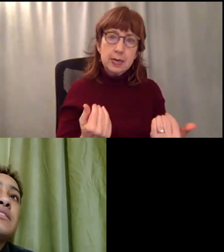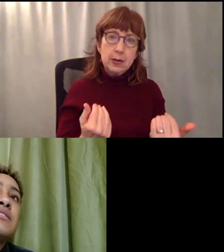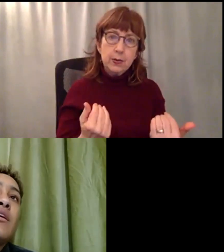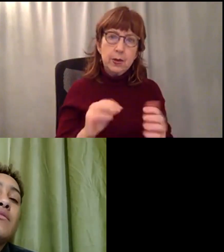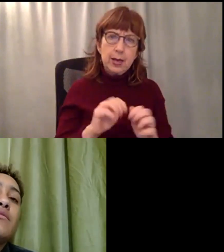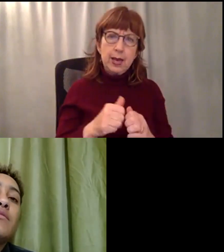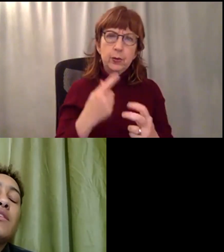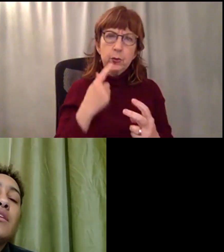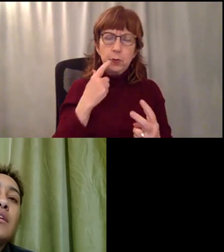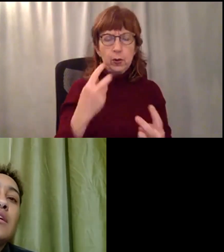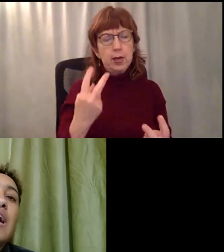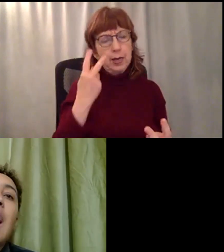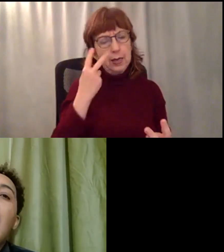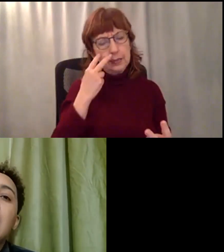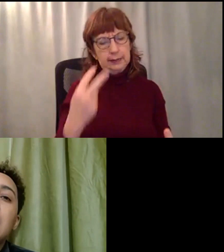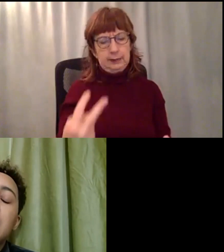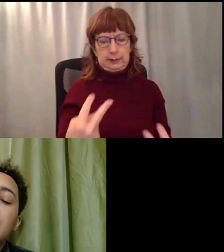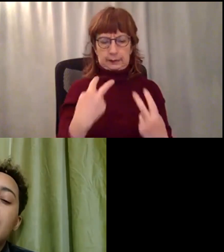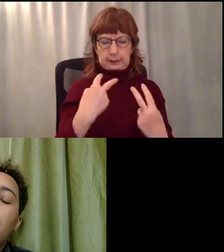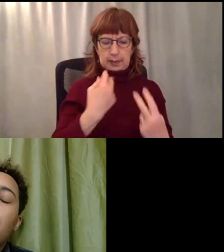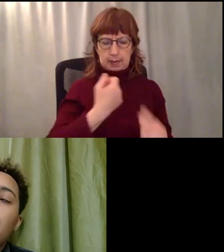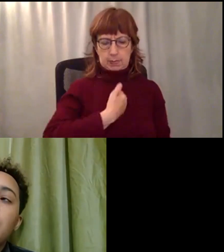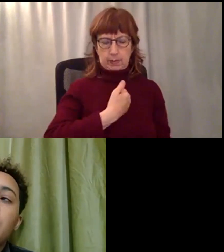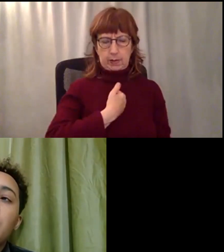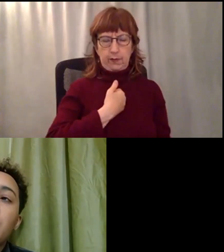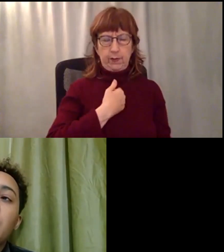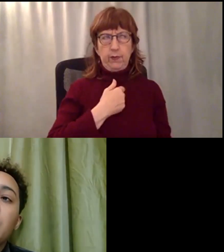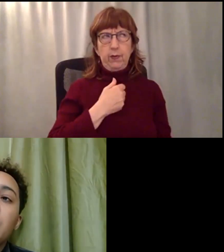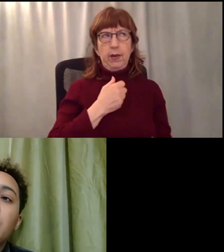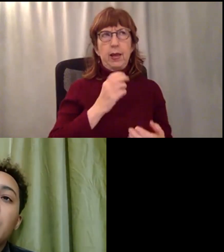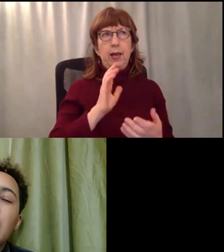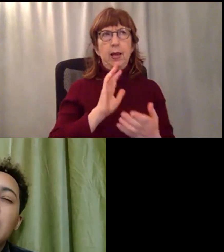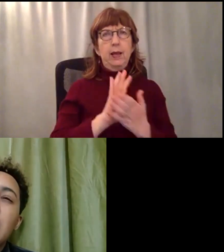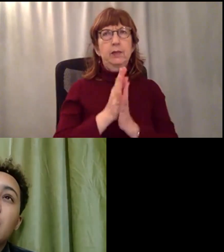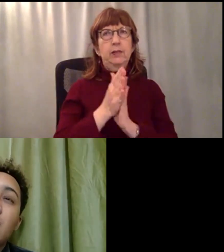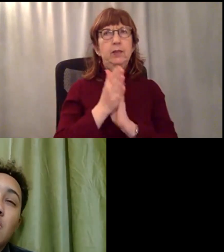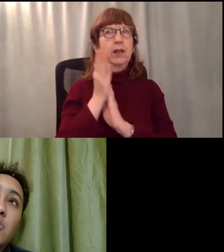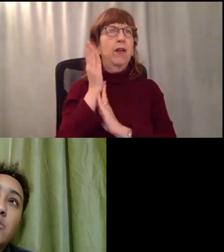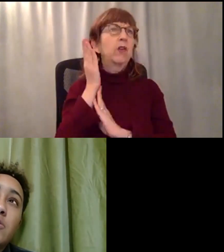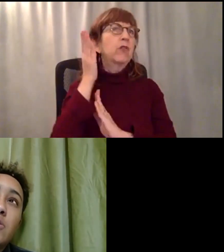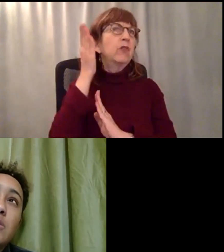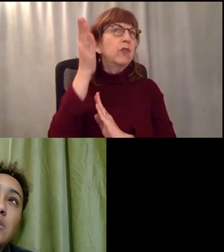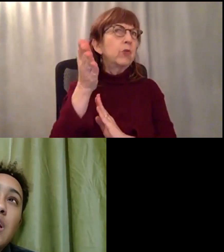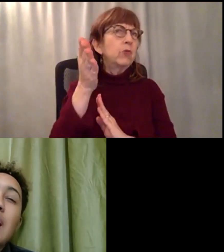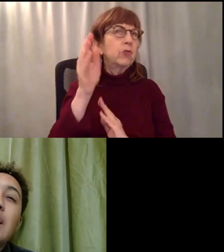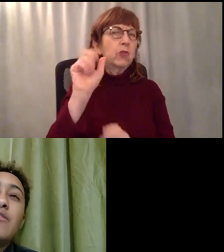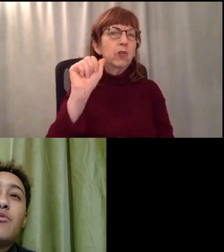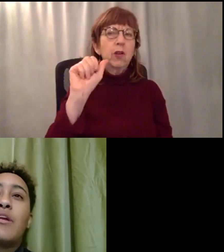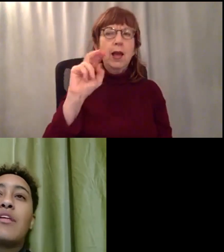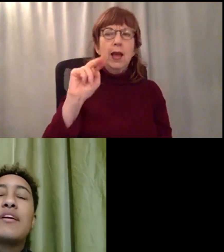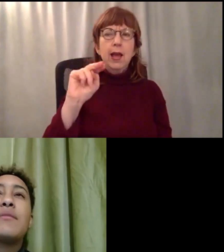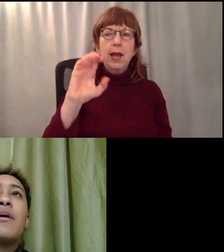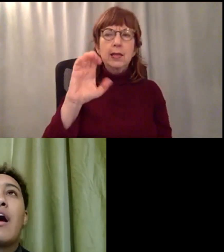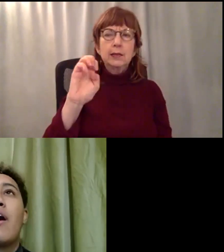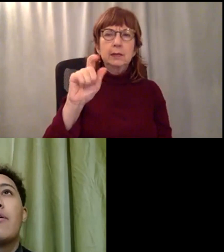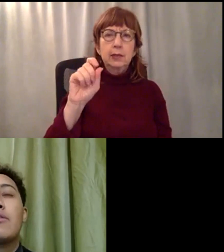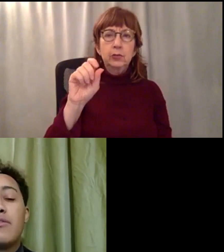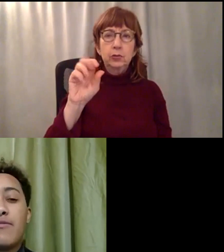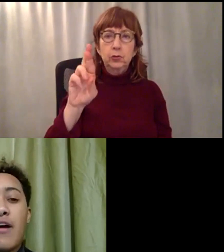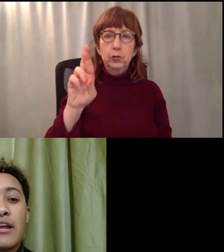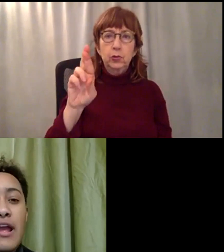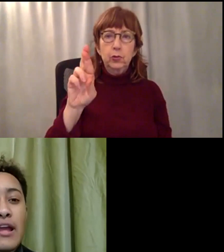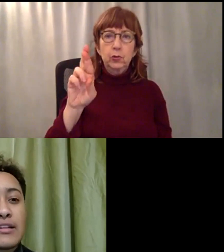see myself as a future ancestor, I kind of want to think about how